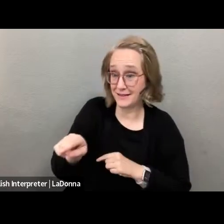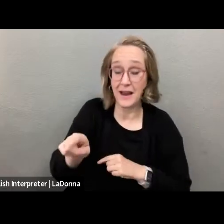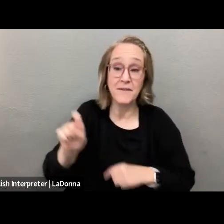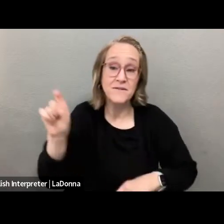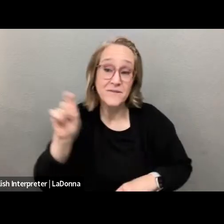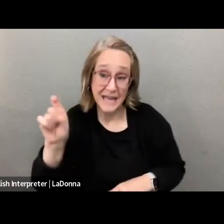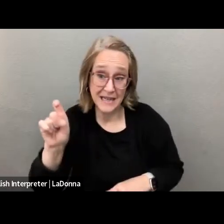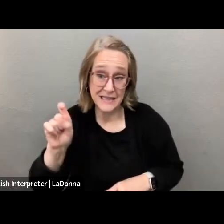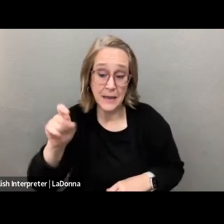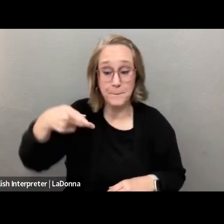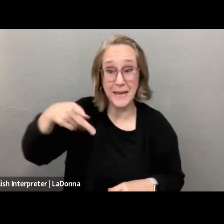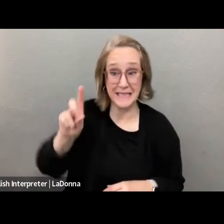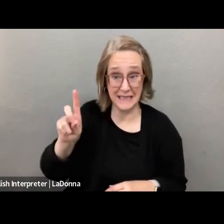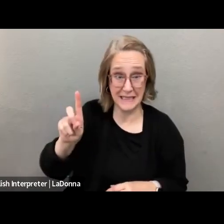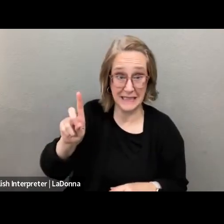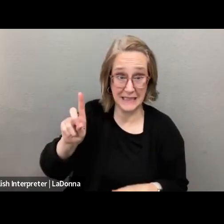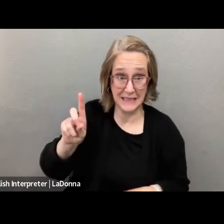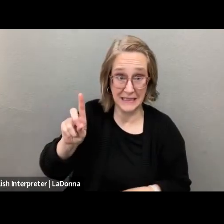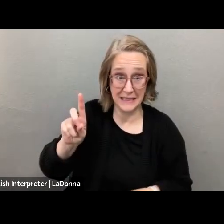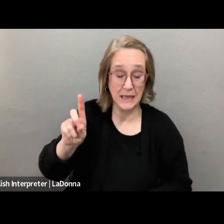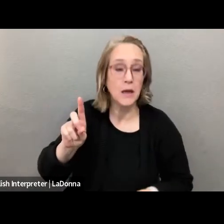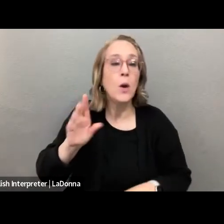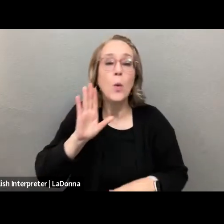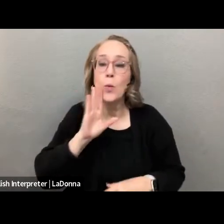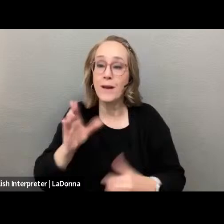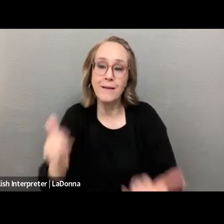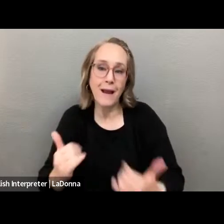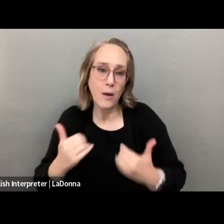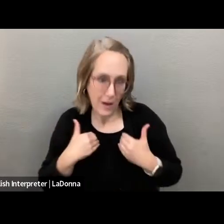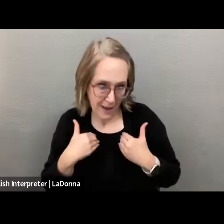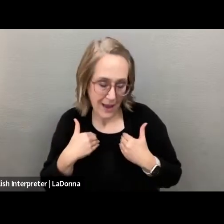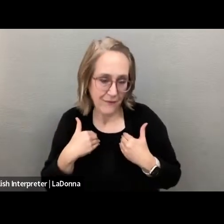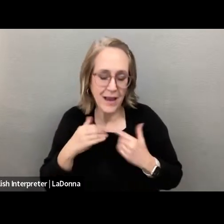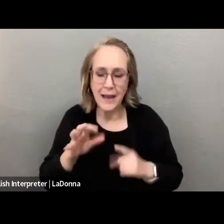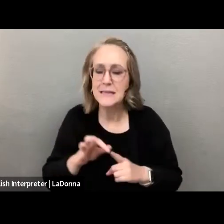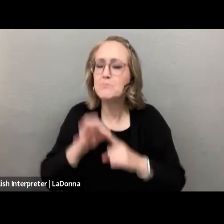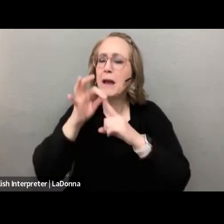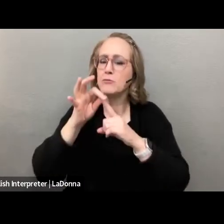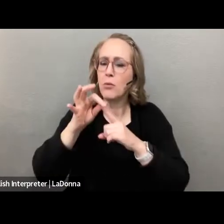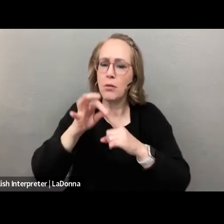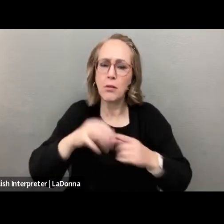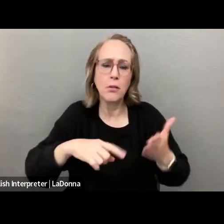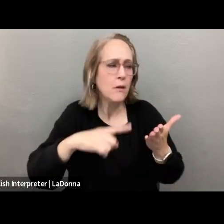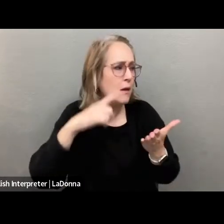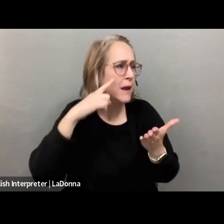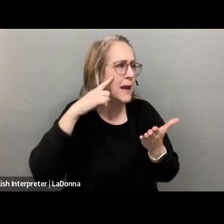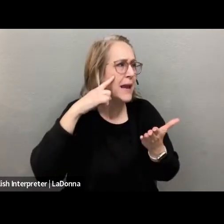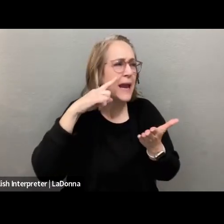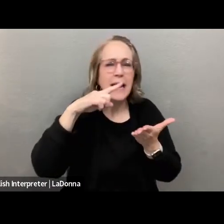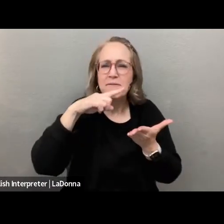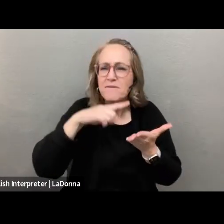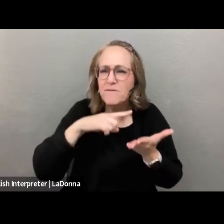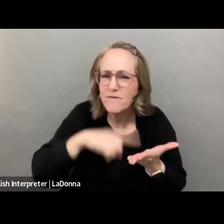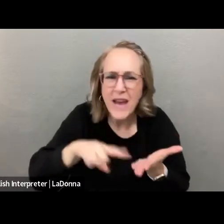Police Department, is doing a special investigative